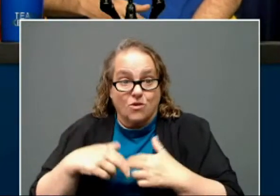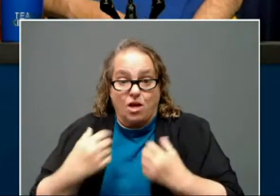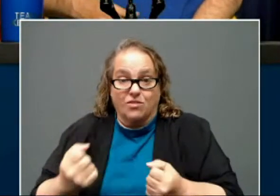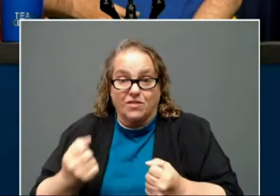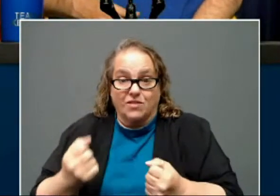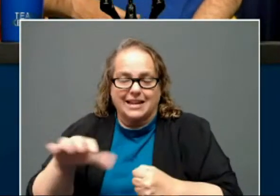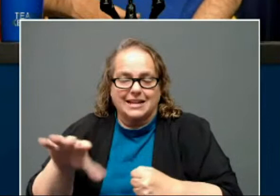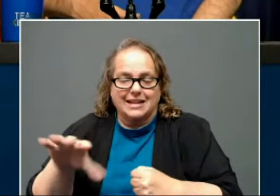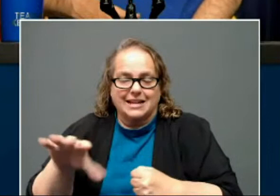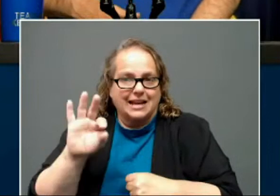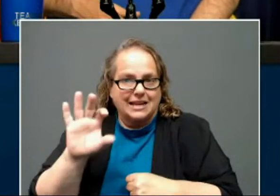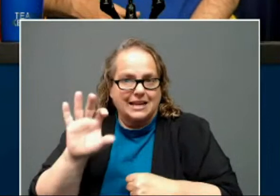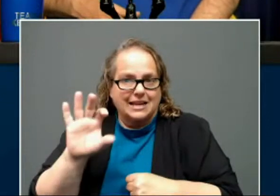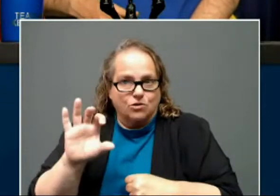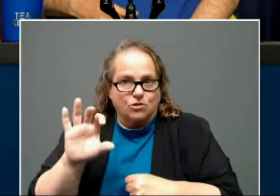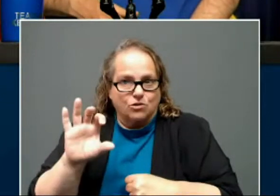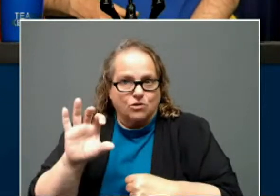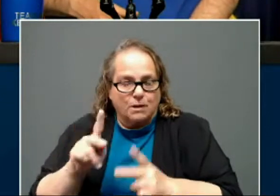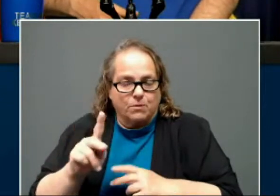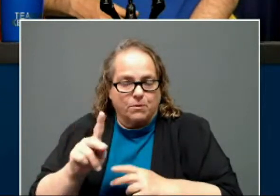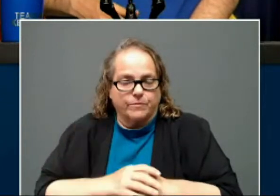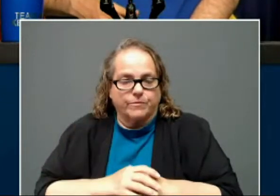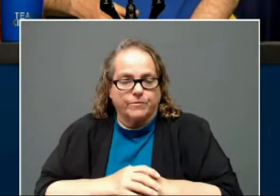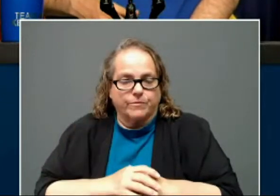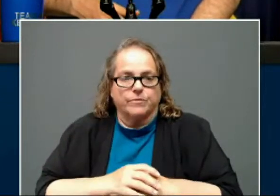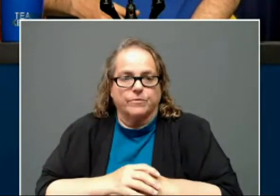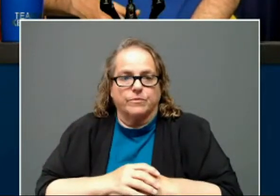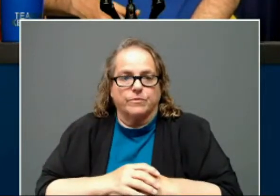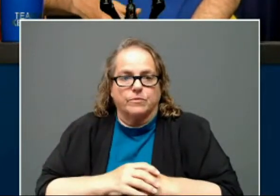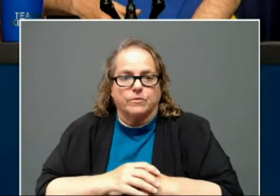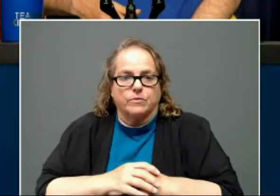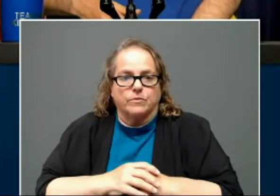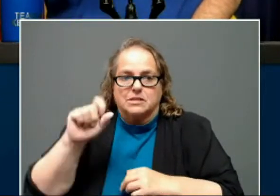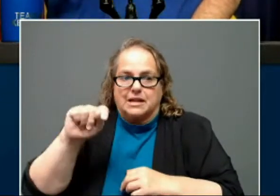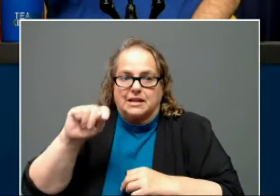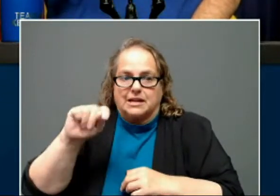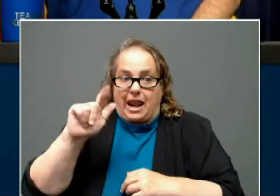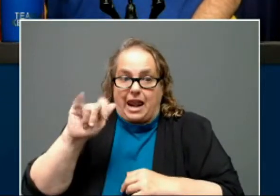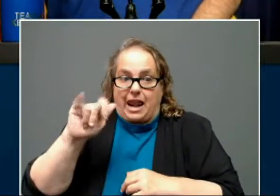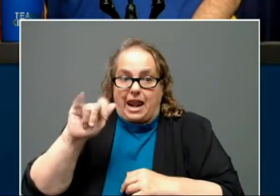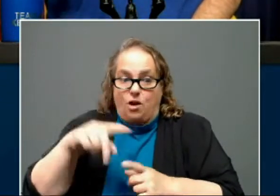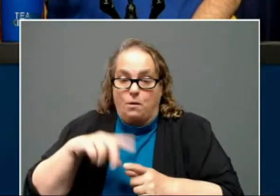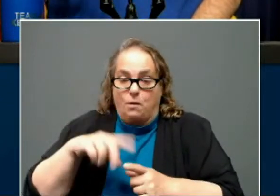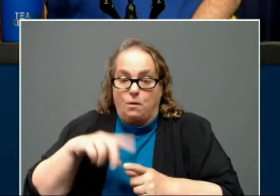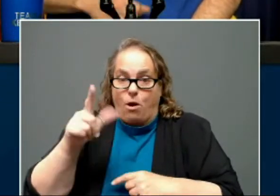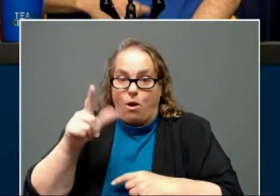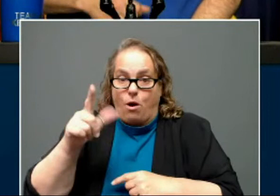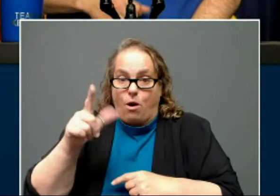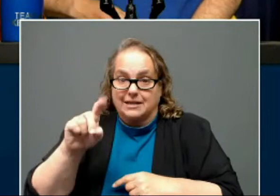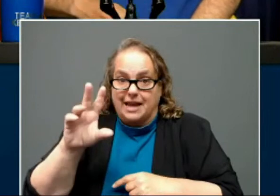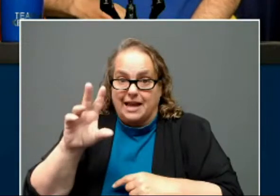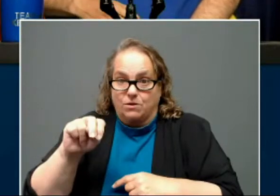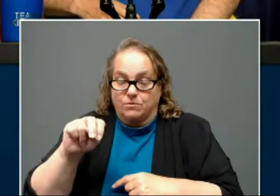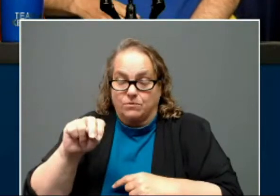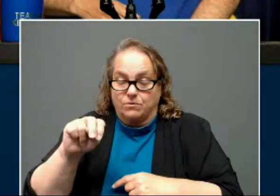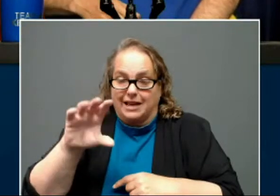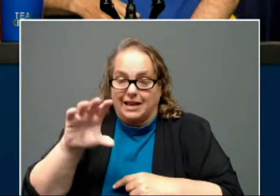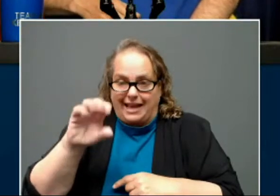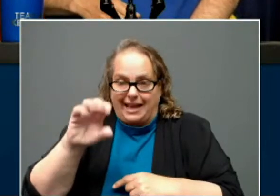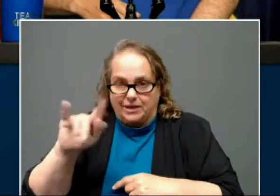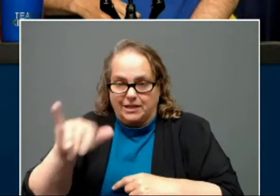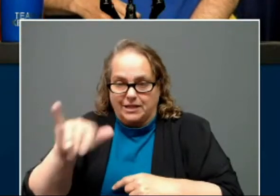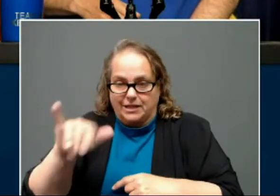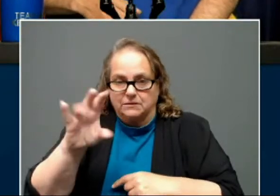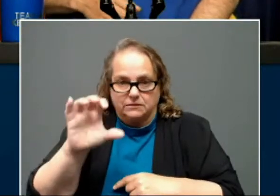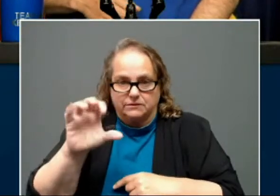900 extra people a day. St. Clair in Morgan County, 700 extra available